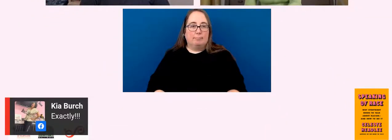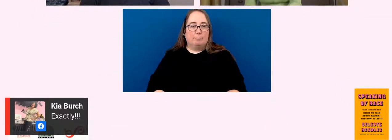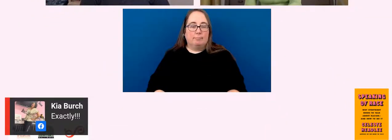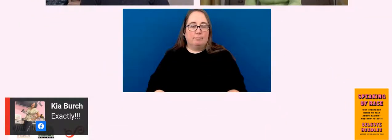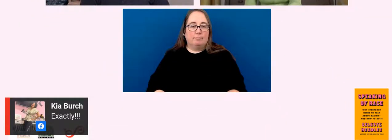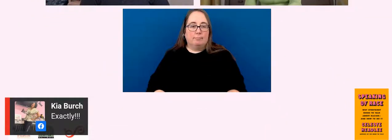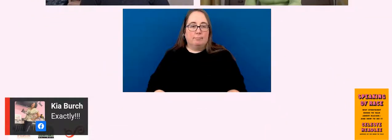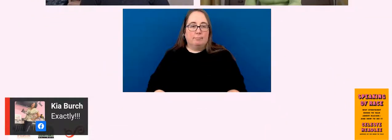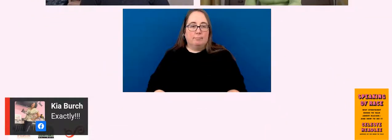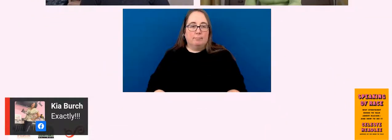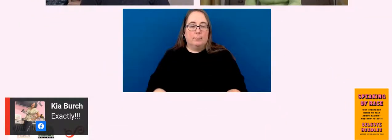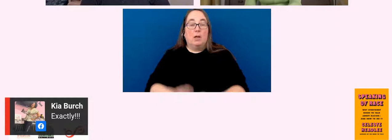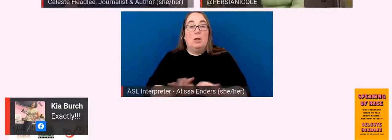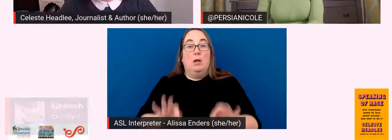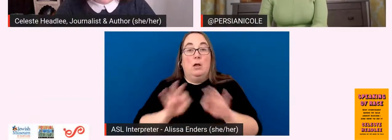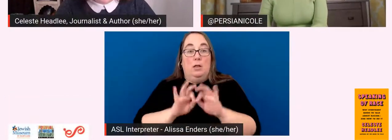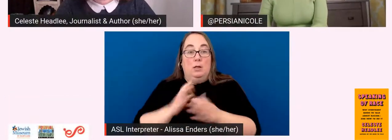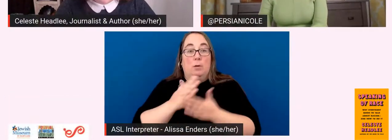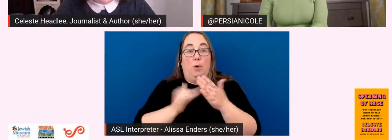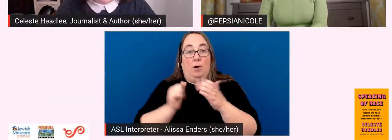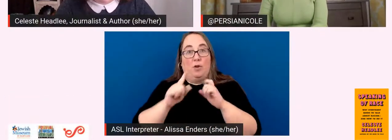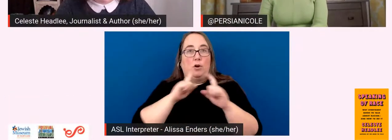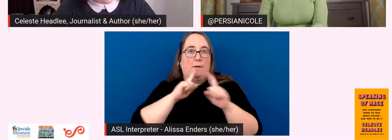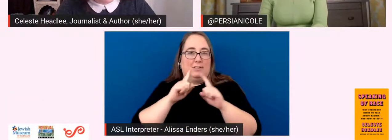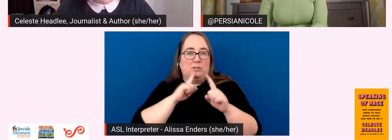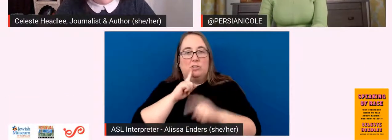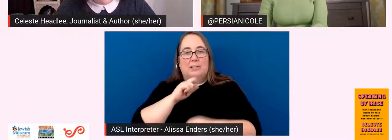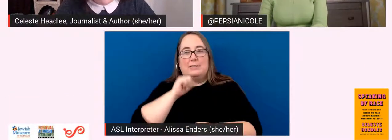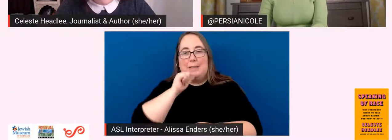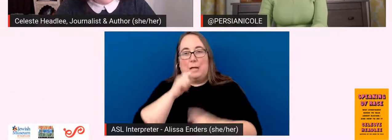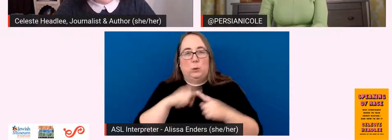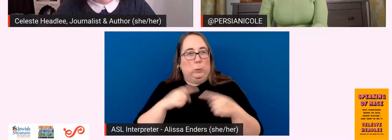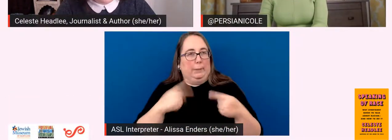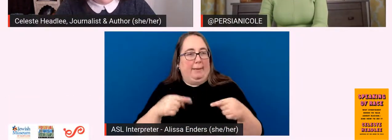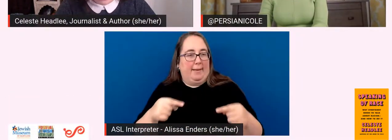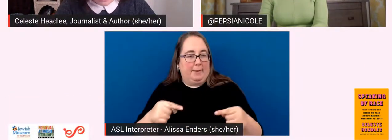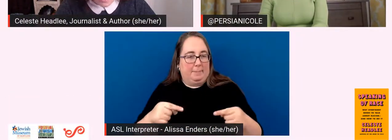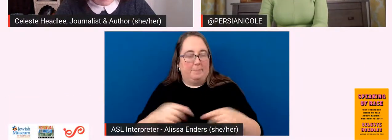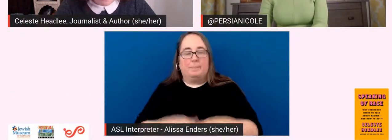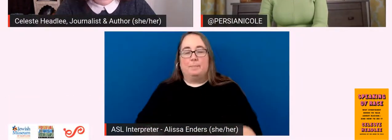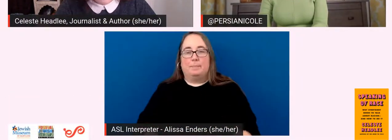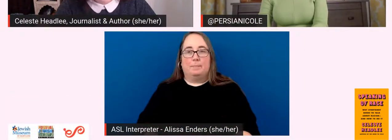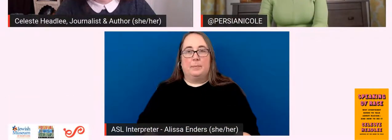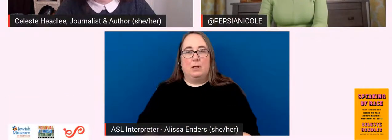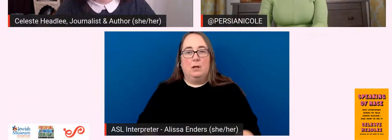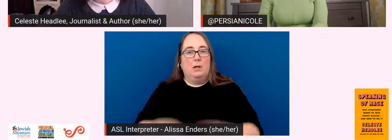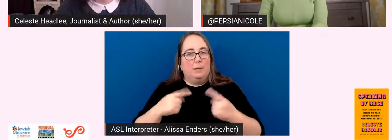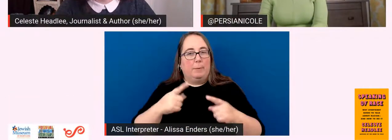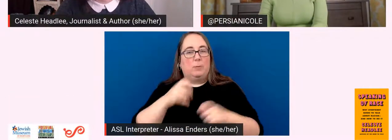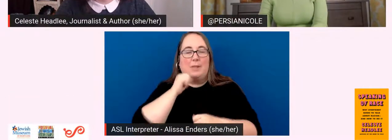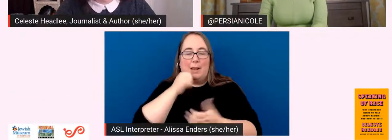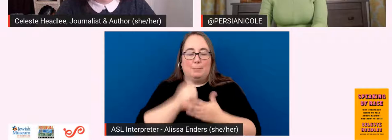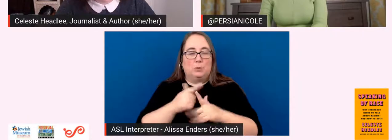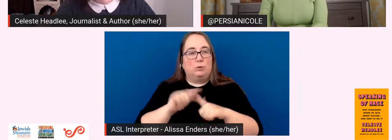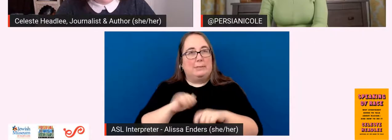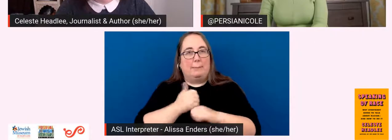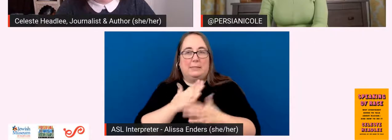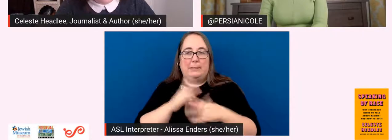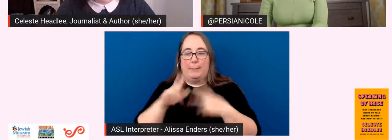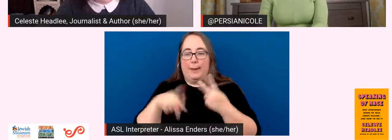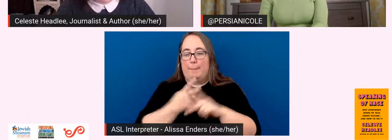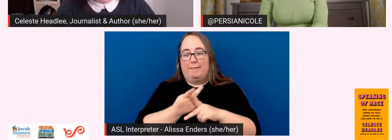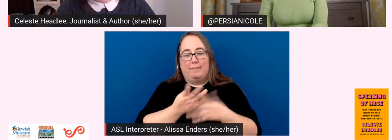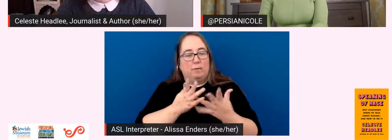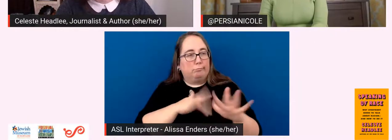the important part of your conversation is not to debate them, since the debate will not help. It's to establish some kind of